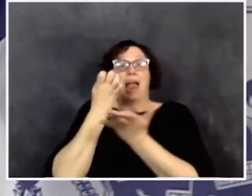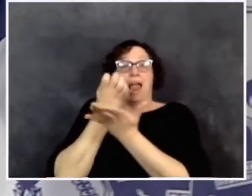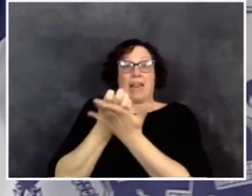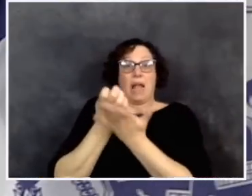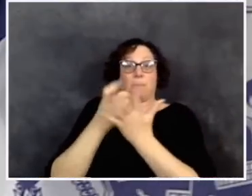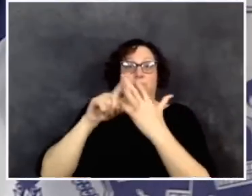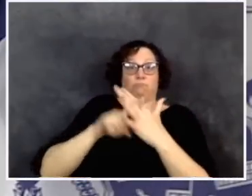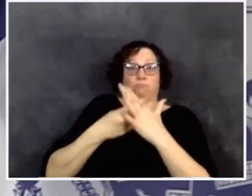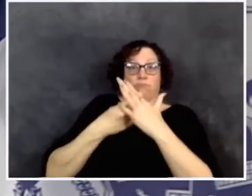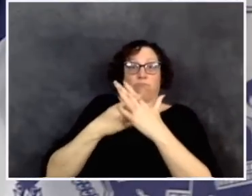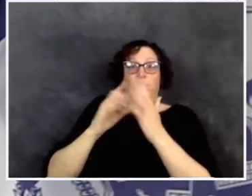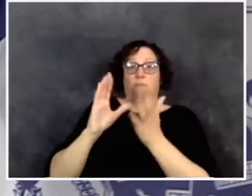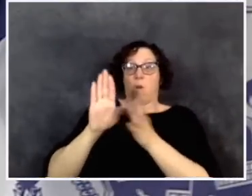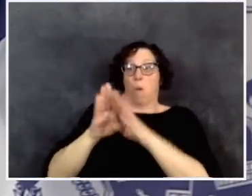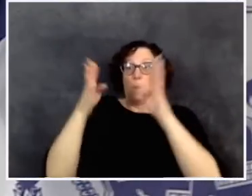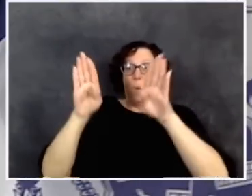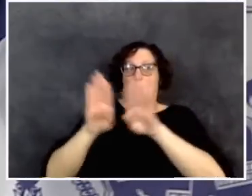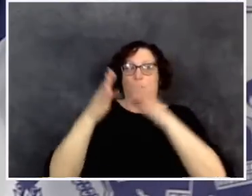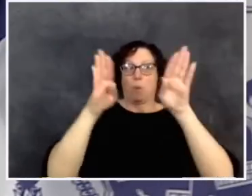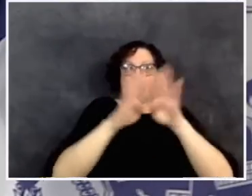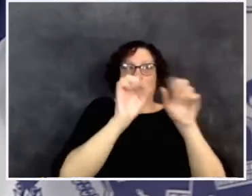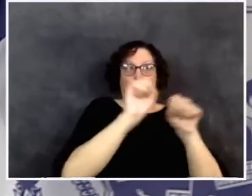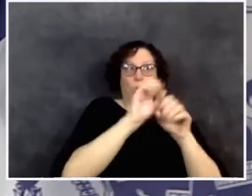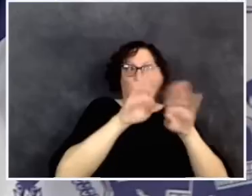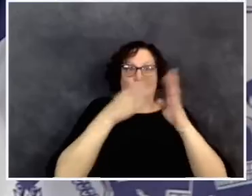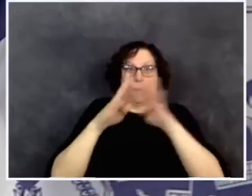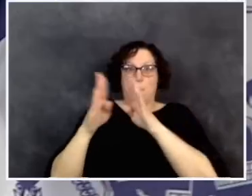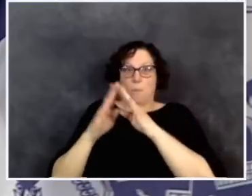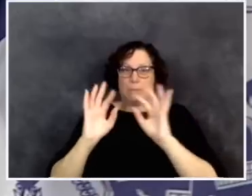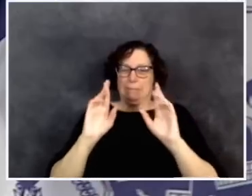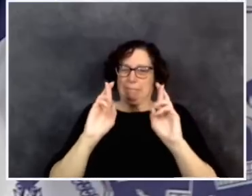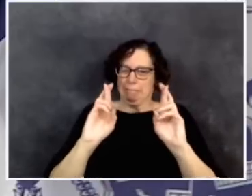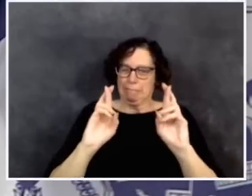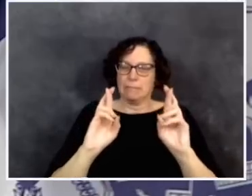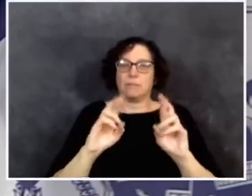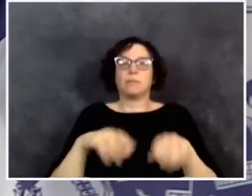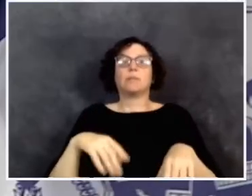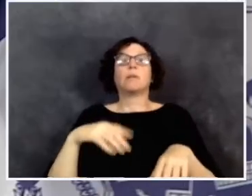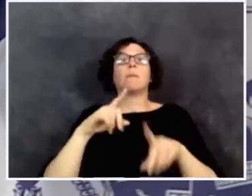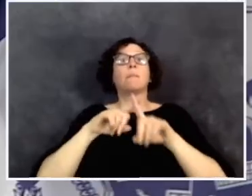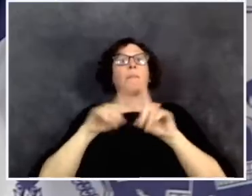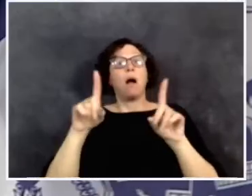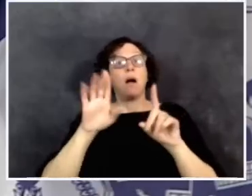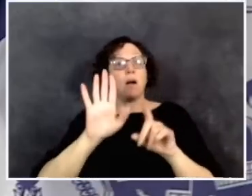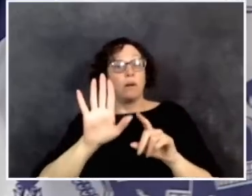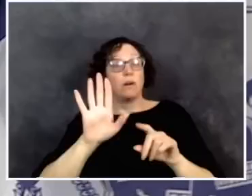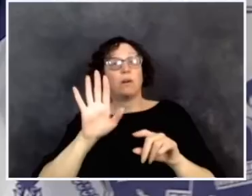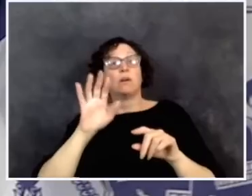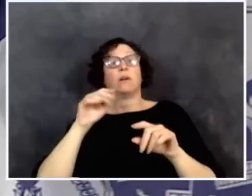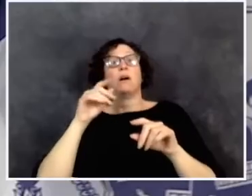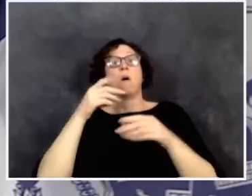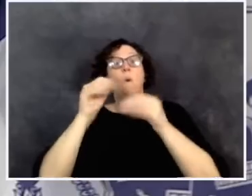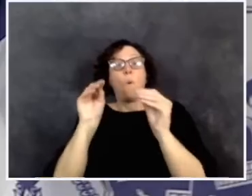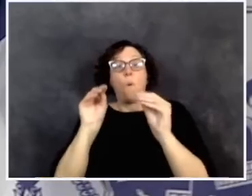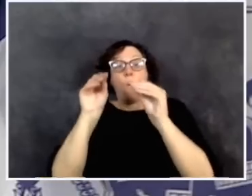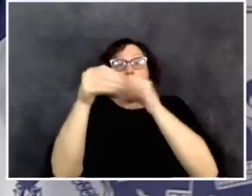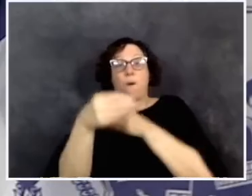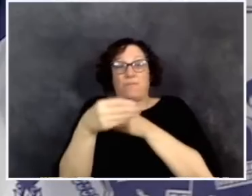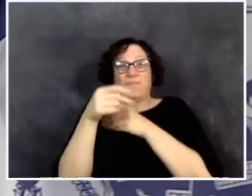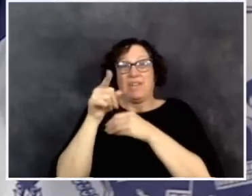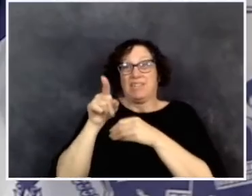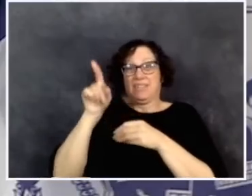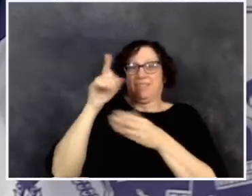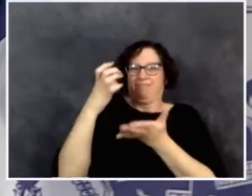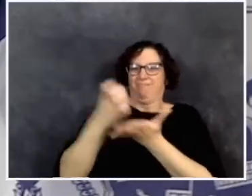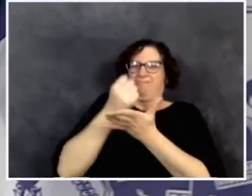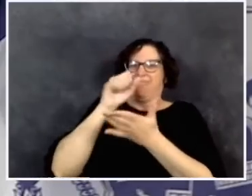if all the offices and all the businesses were, at full bore. But we need to model that. I